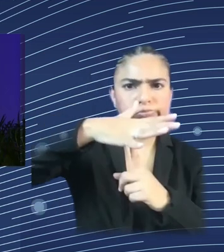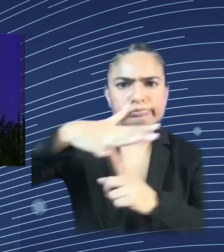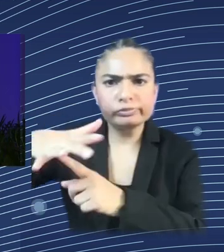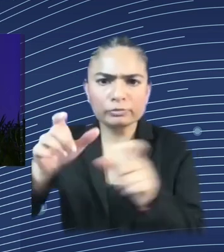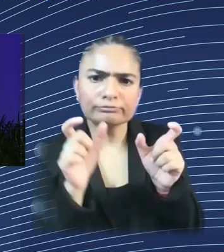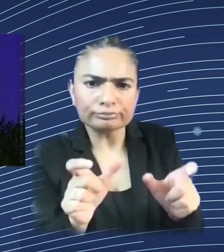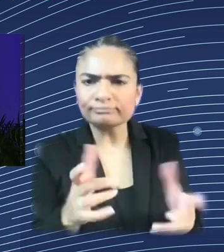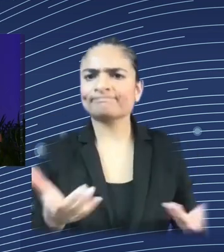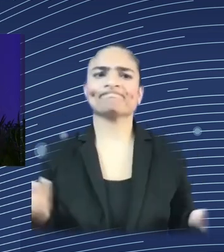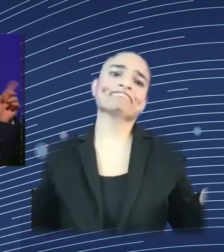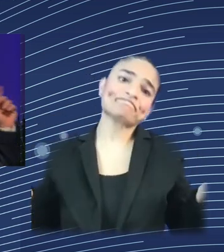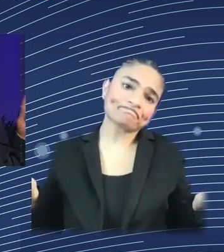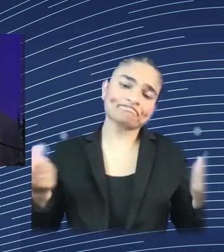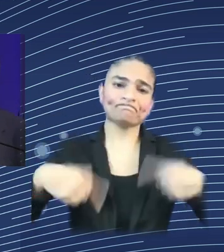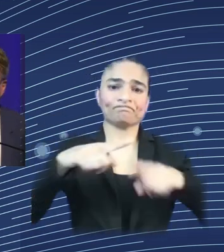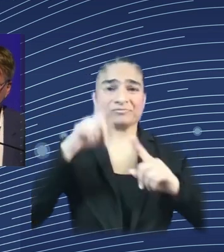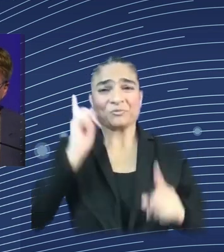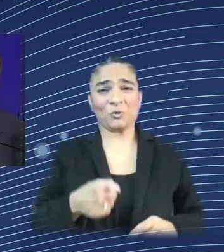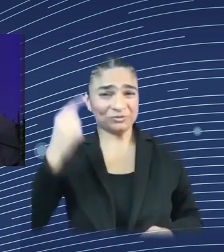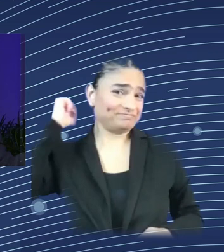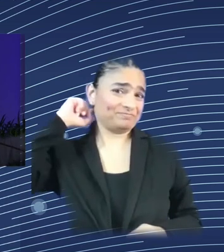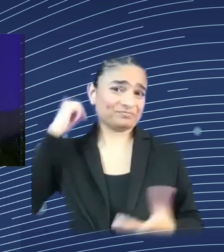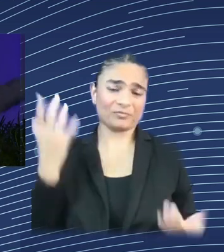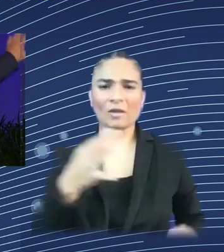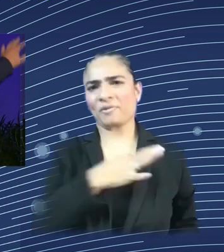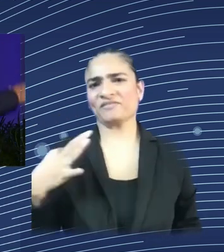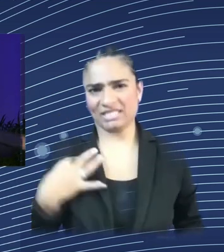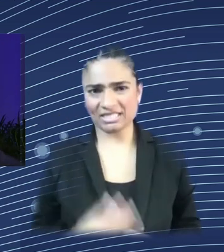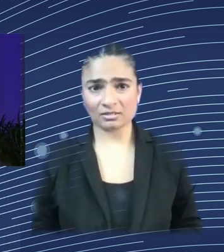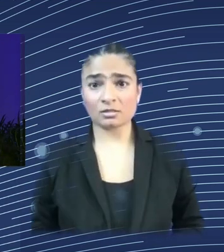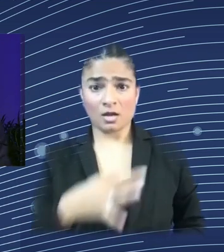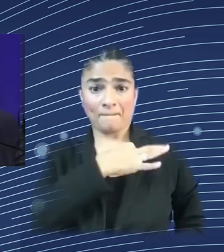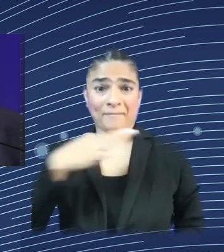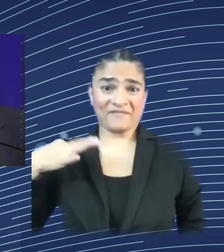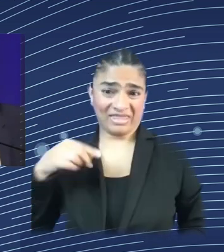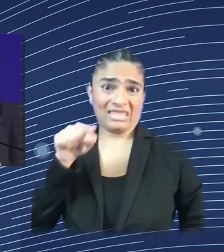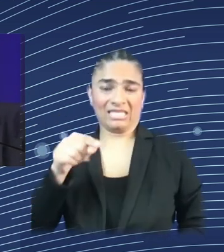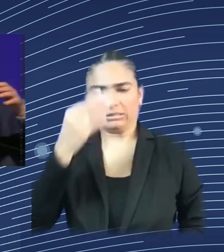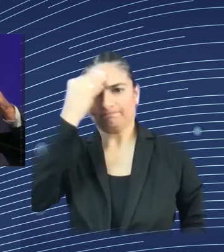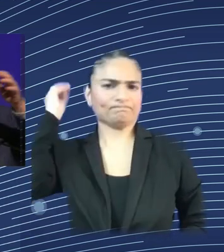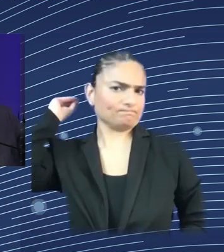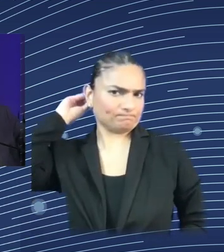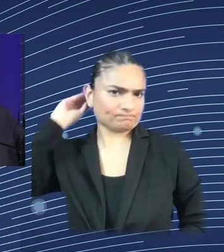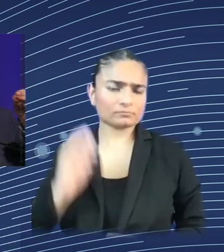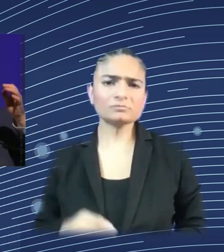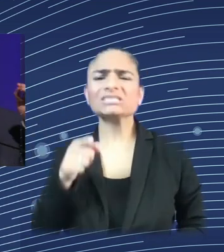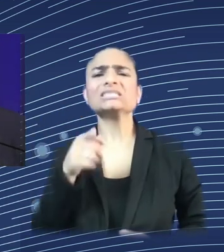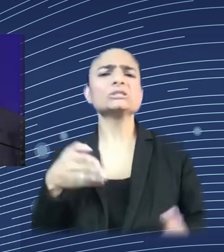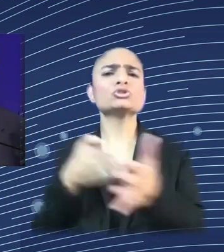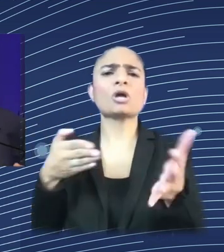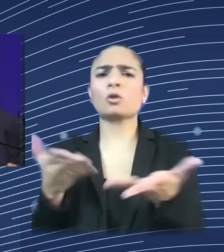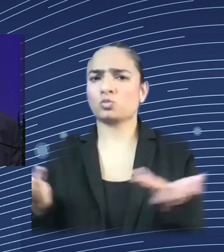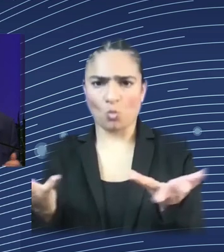please. We have a lot of data in Belgium. These are all databases. If you put them together or link them